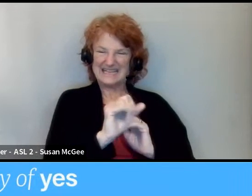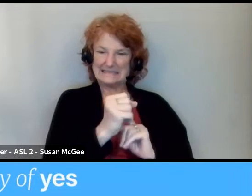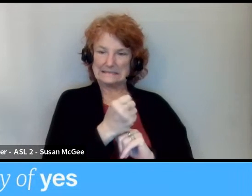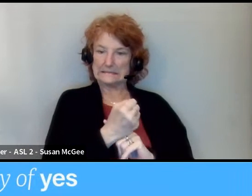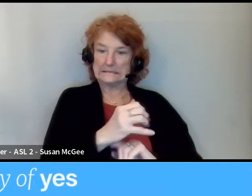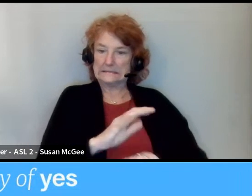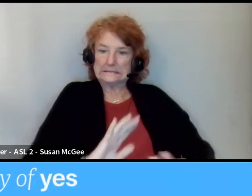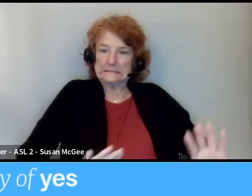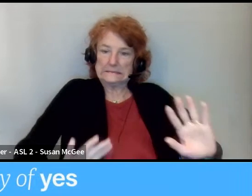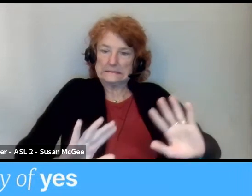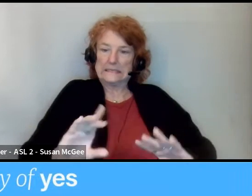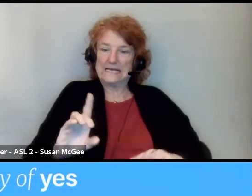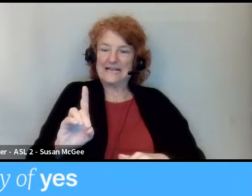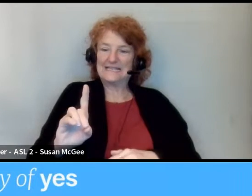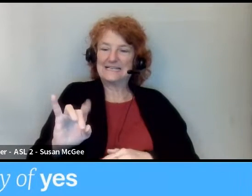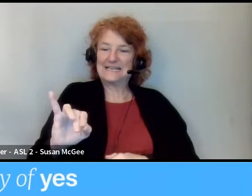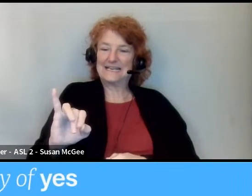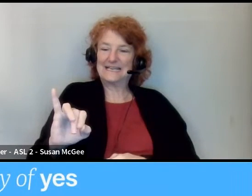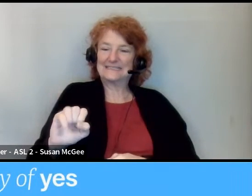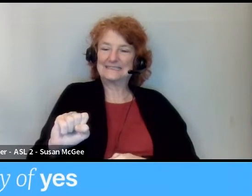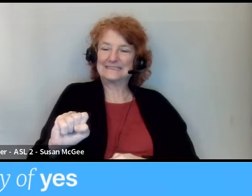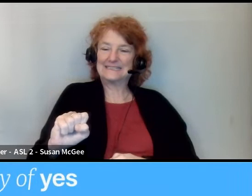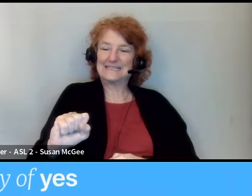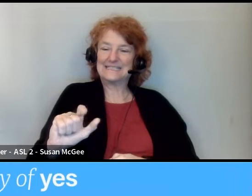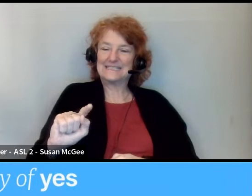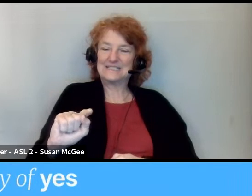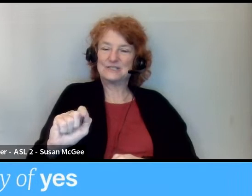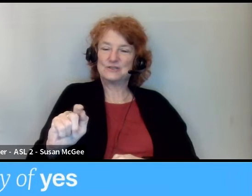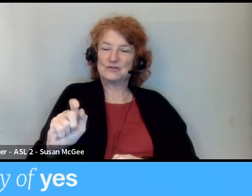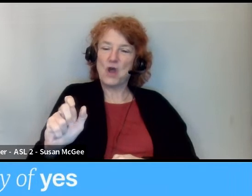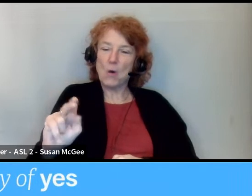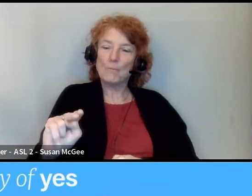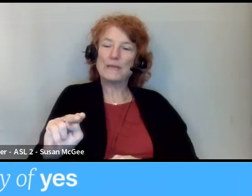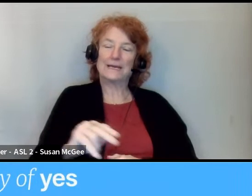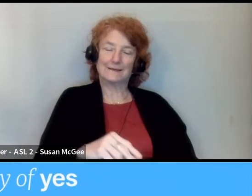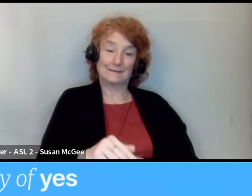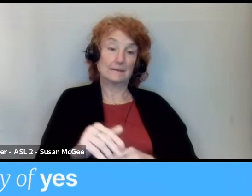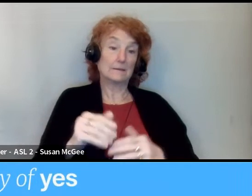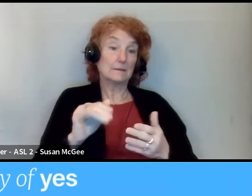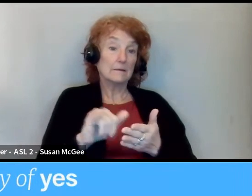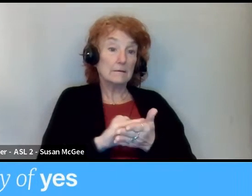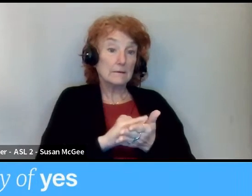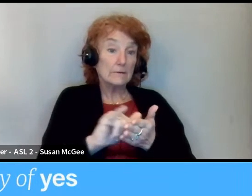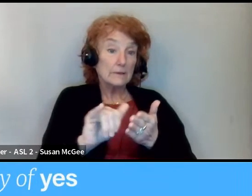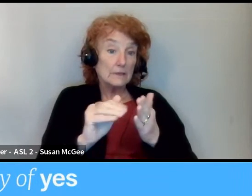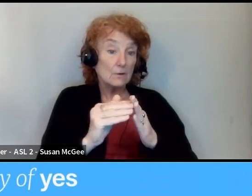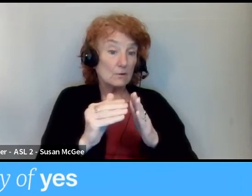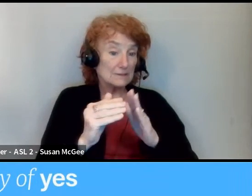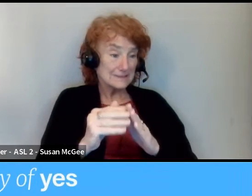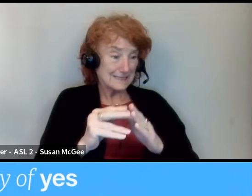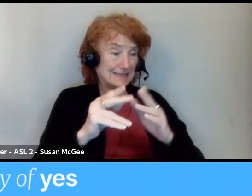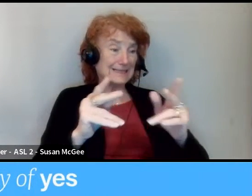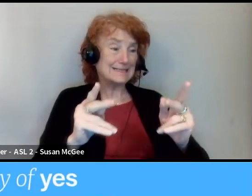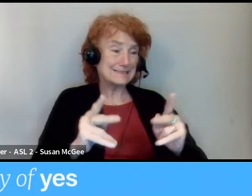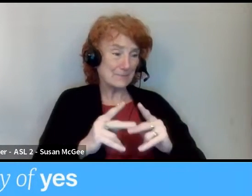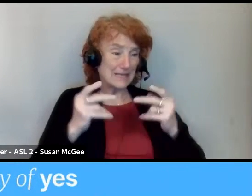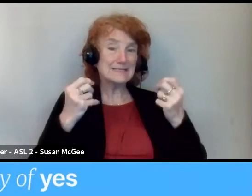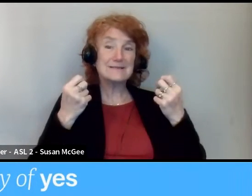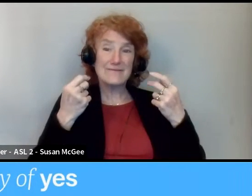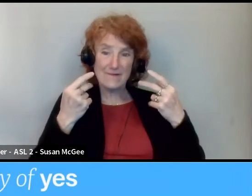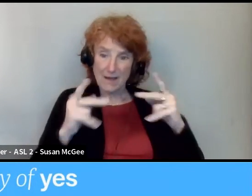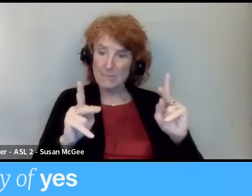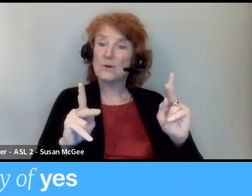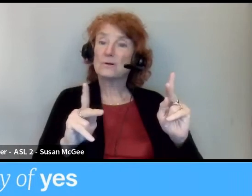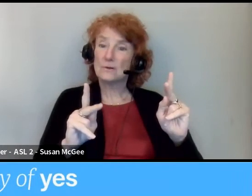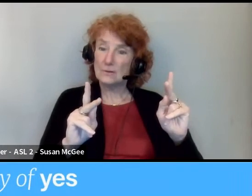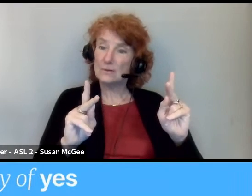dystopian. This is a place of immense opportunity, and it has been for generations for people from around the country and around the world.